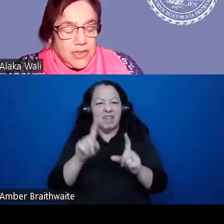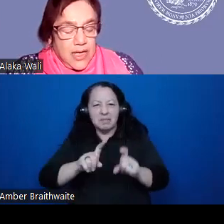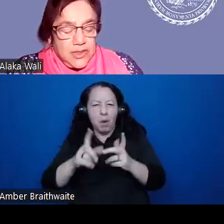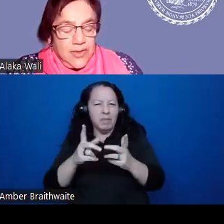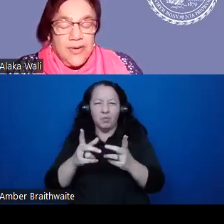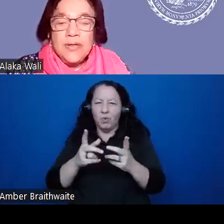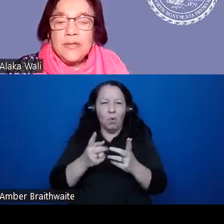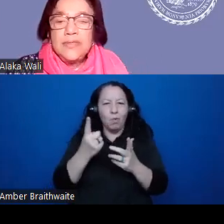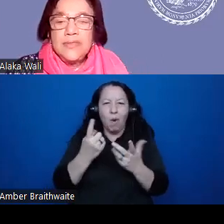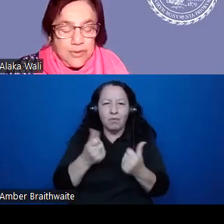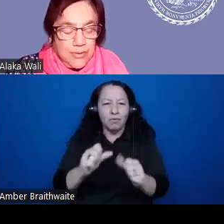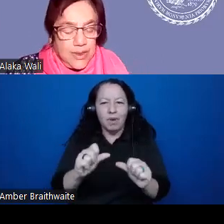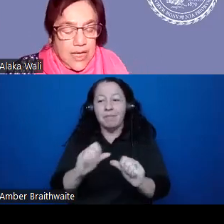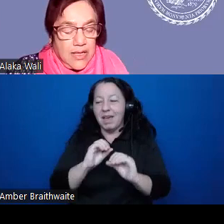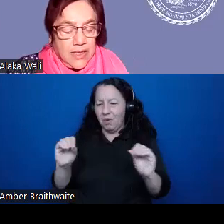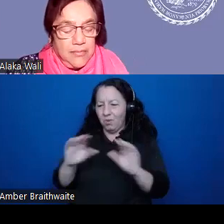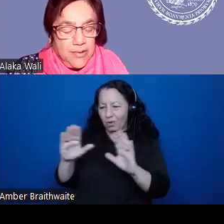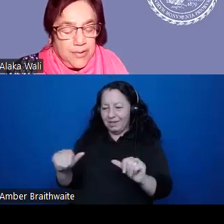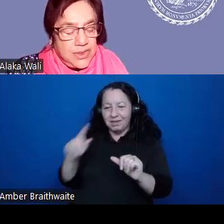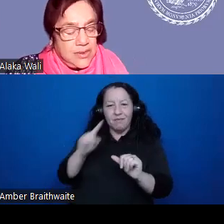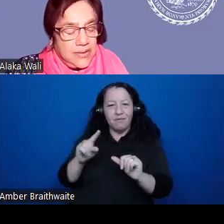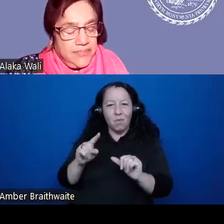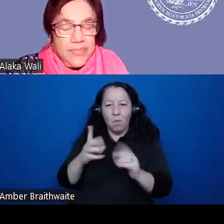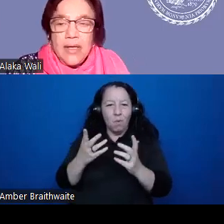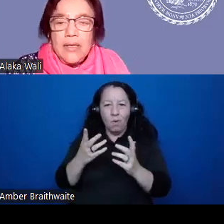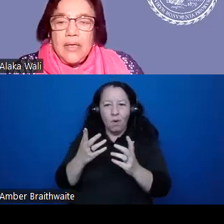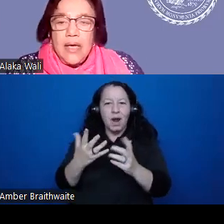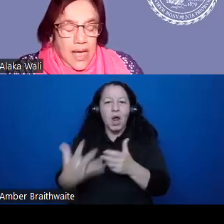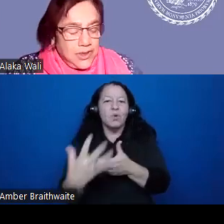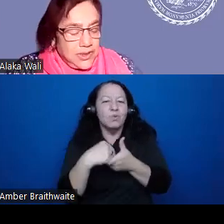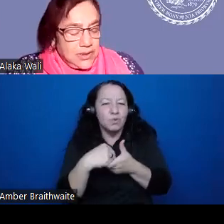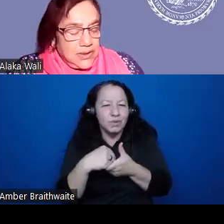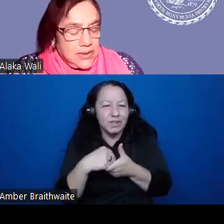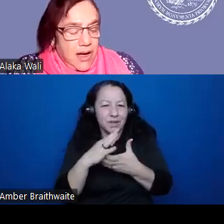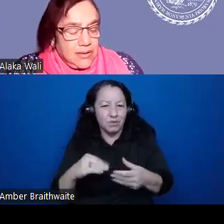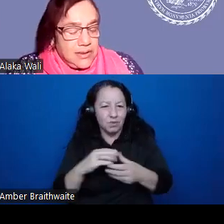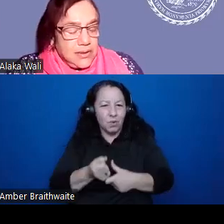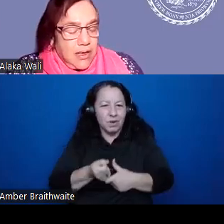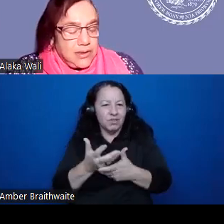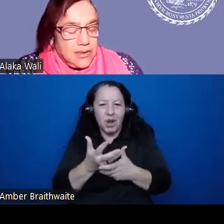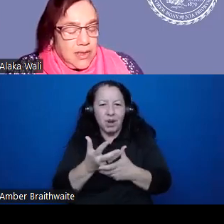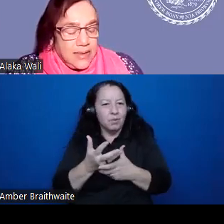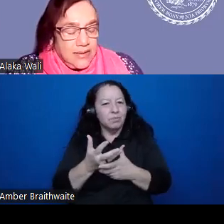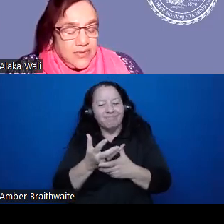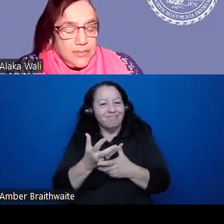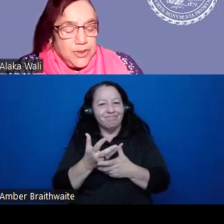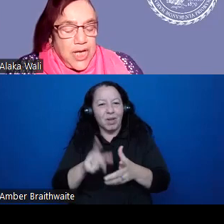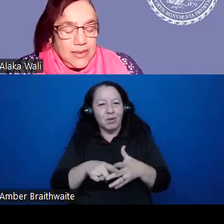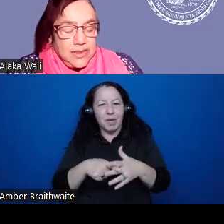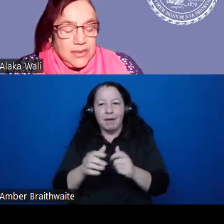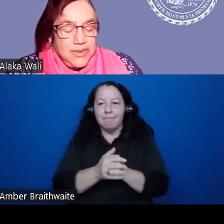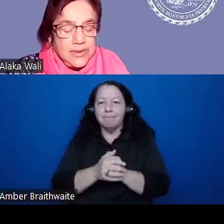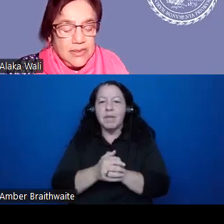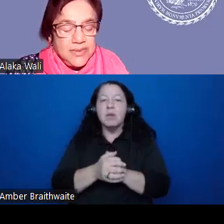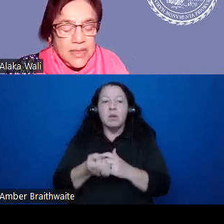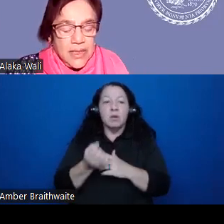systematic strategy for inclusive storytelling emerged. Yet nationally, scholars and cultural activists were